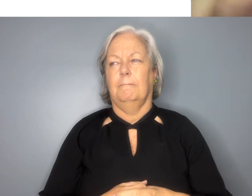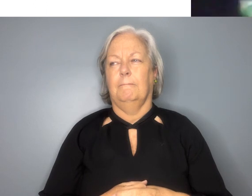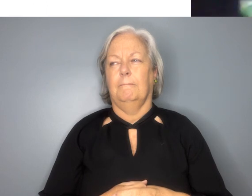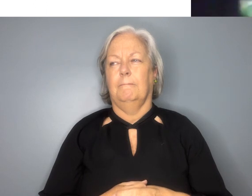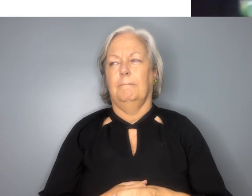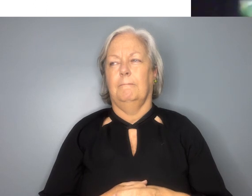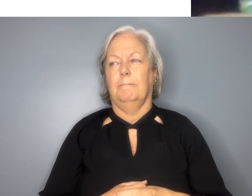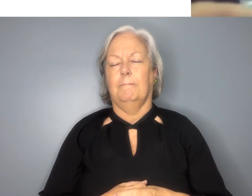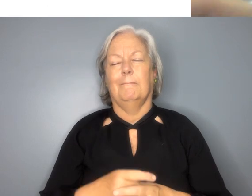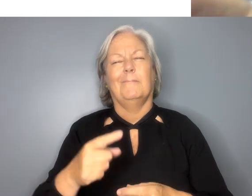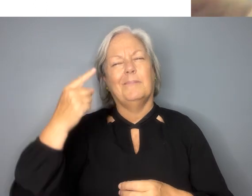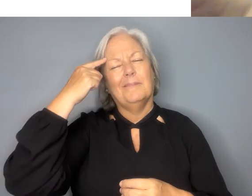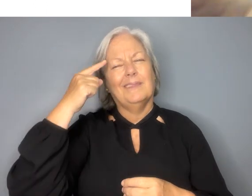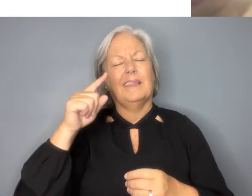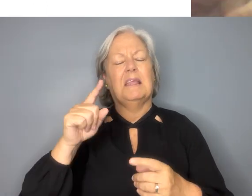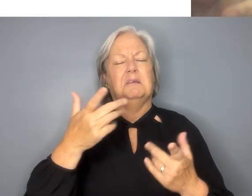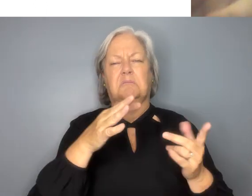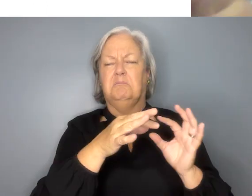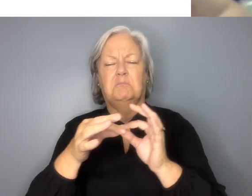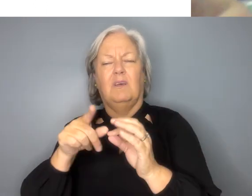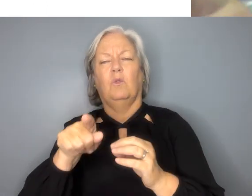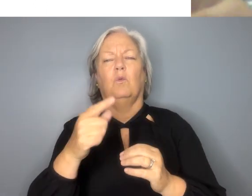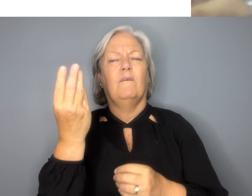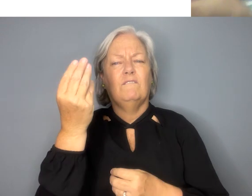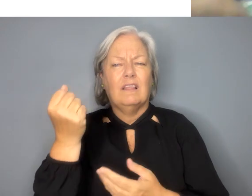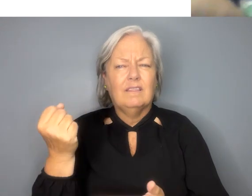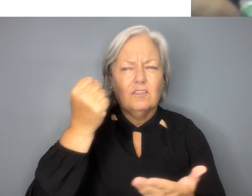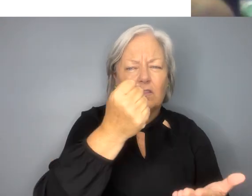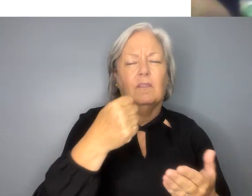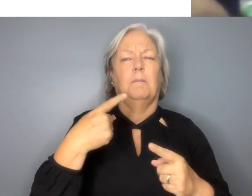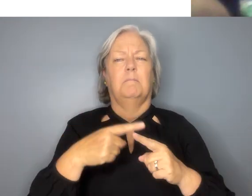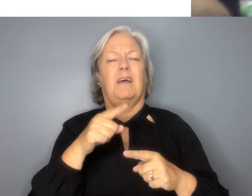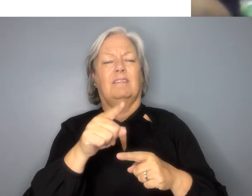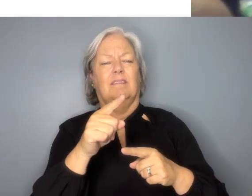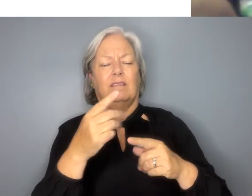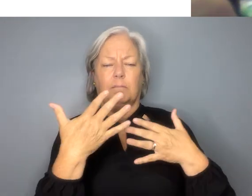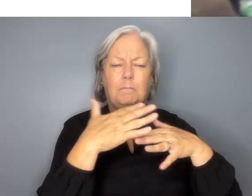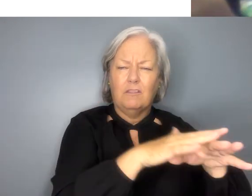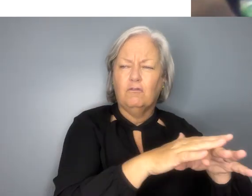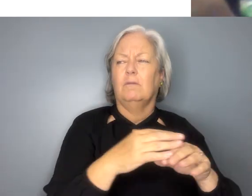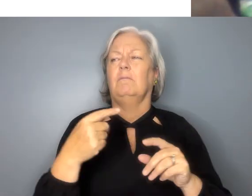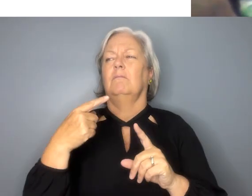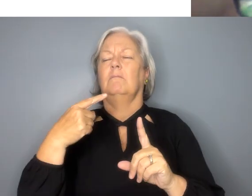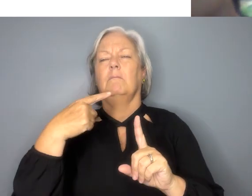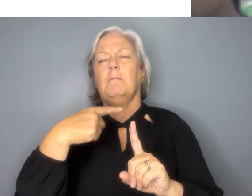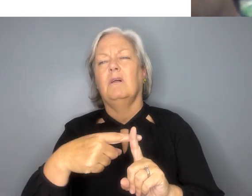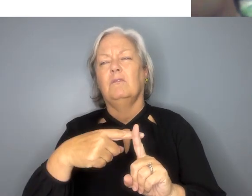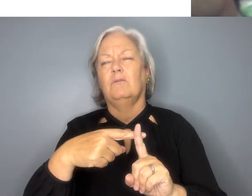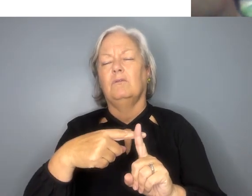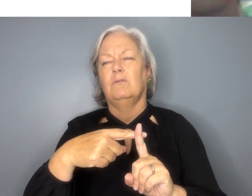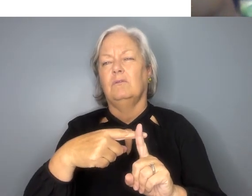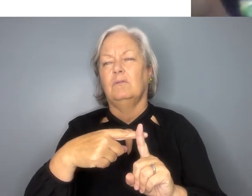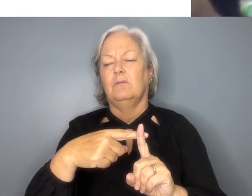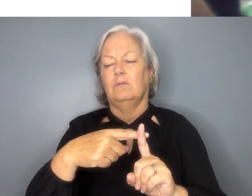fought for funding, has fought for the attention of the mainstream, and has